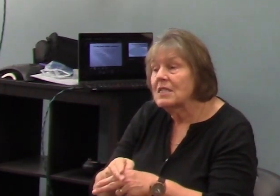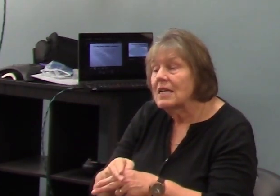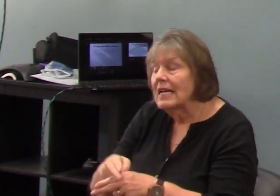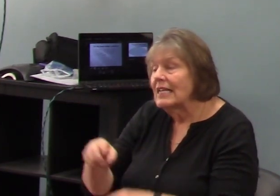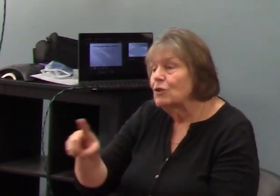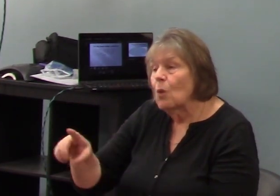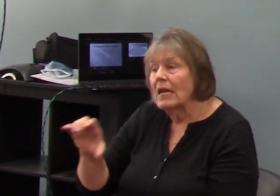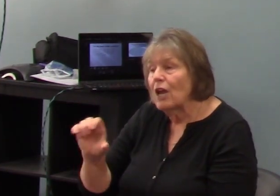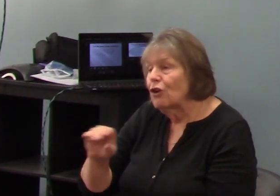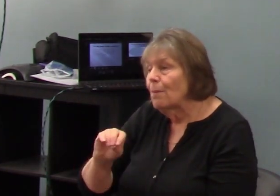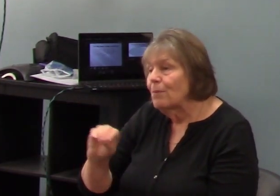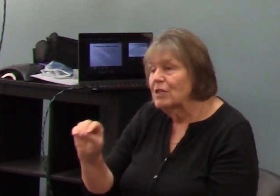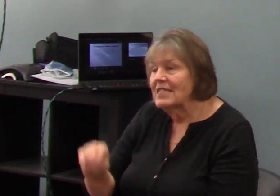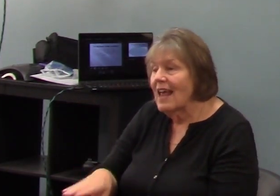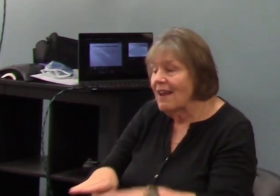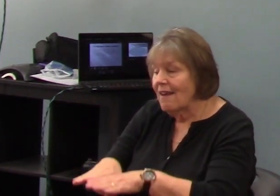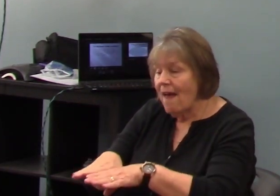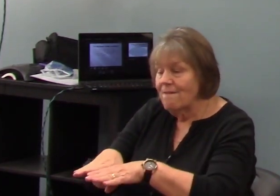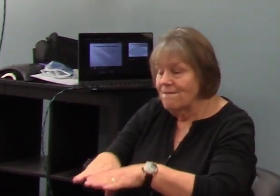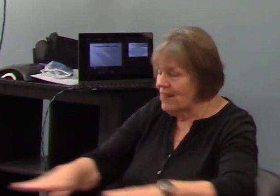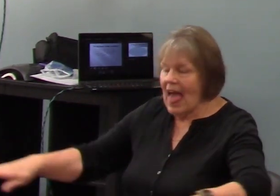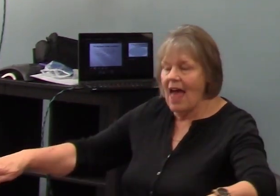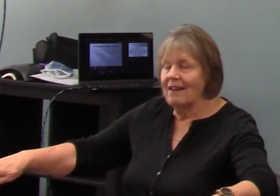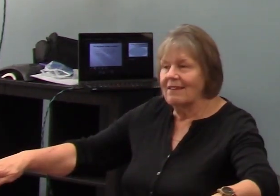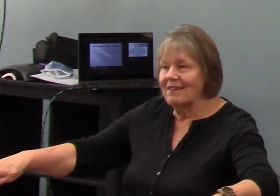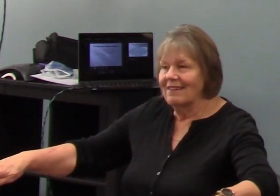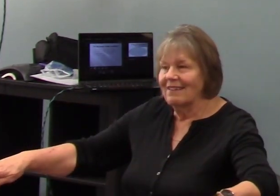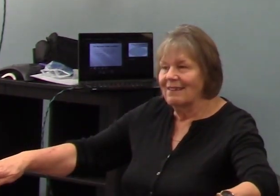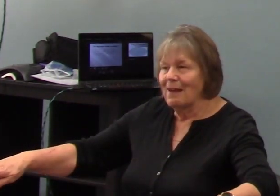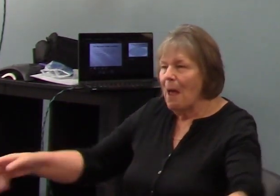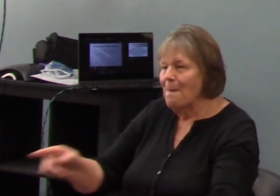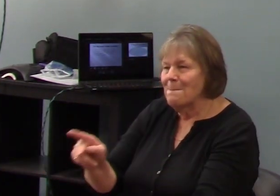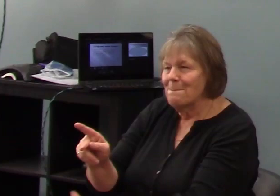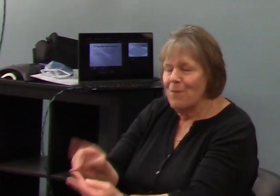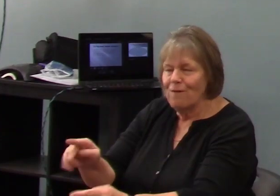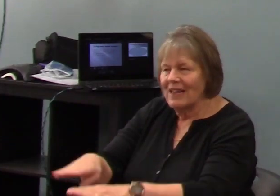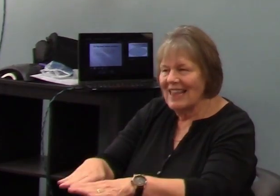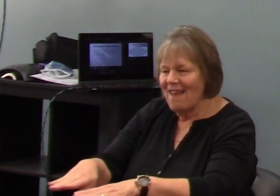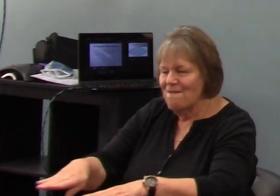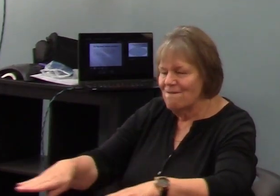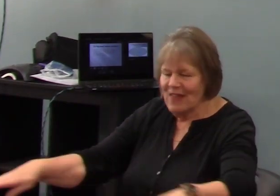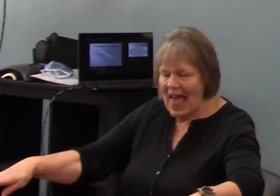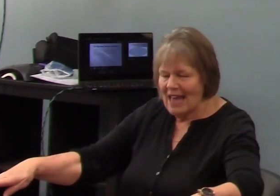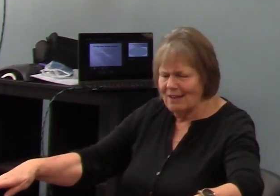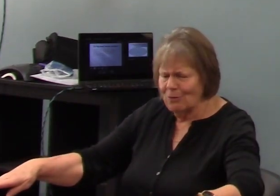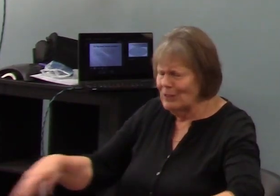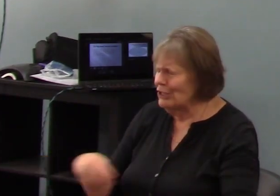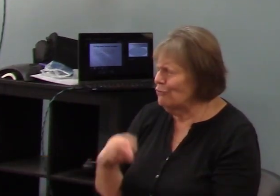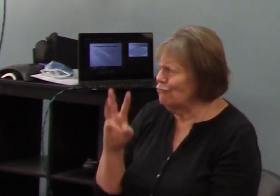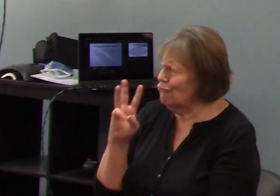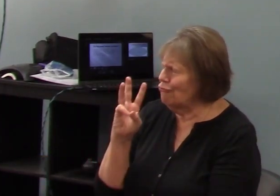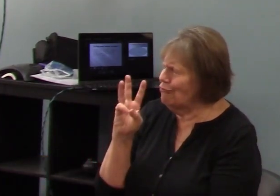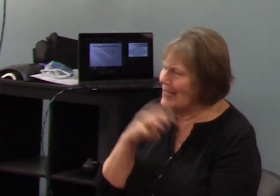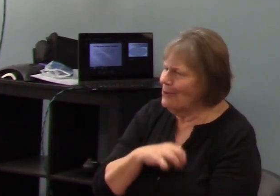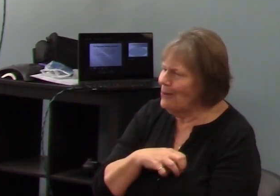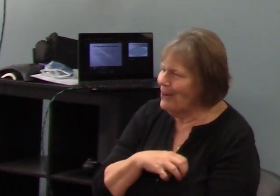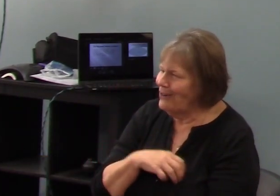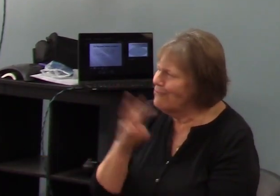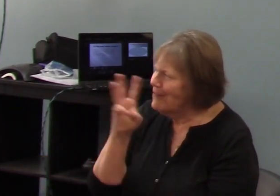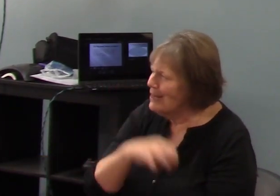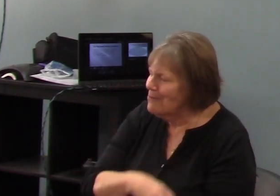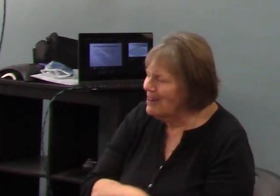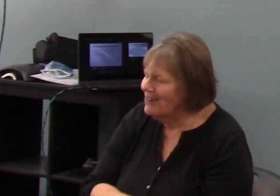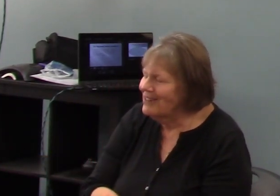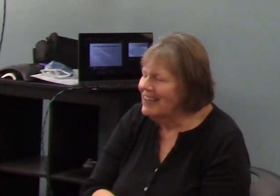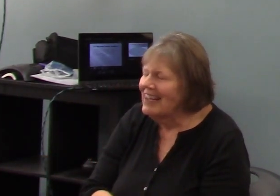three-dimensional space, which is sort of confusing, but it's perfectly flat, which is really, really weird. And